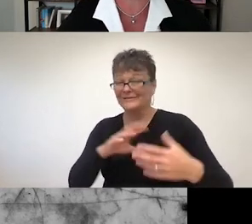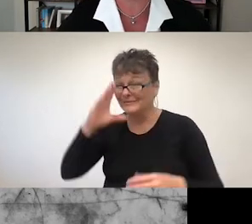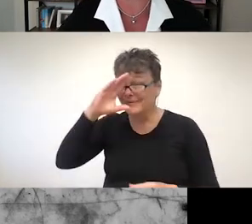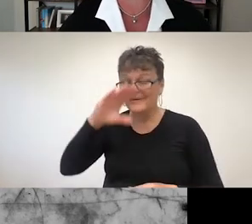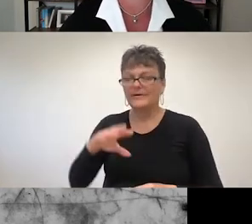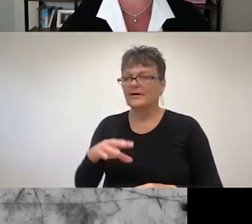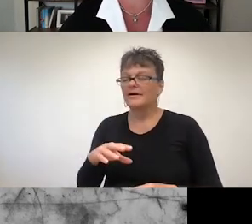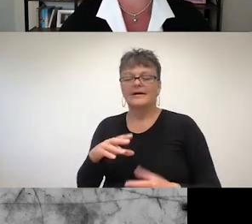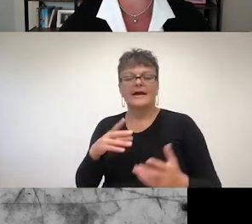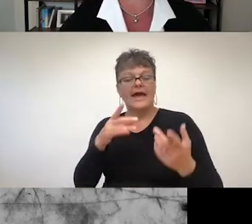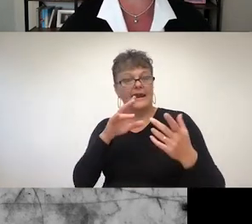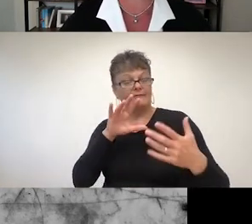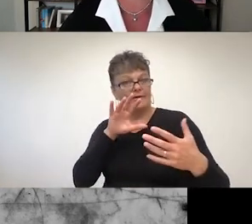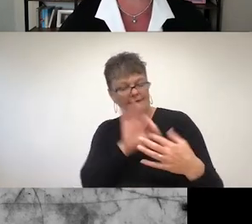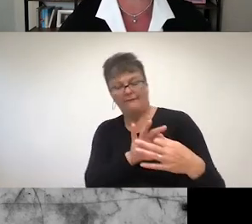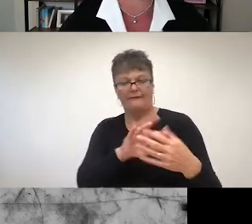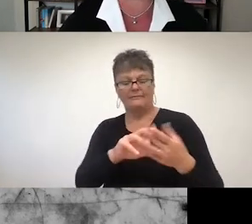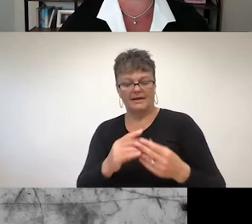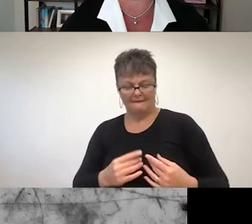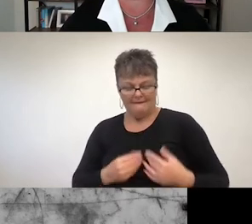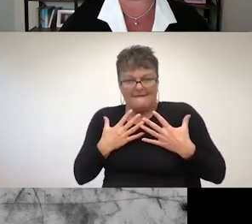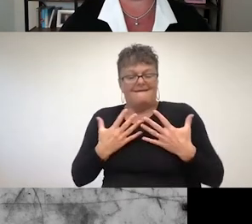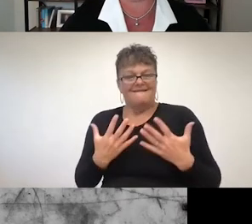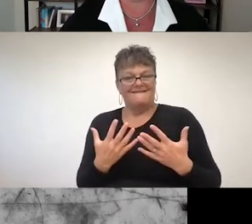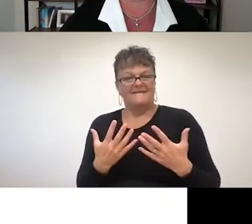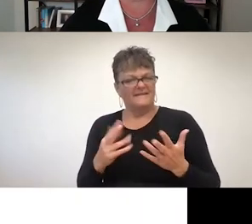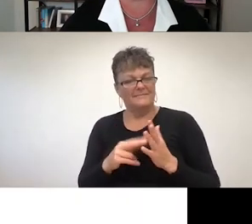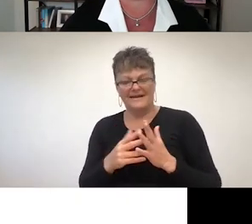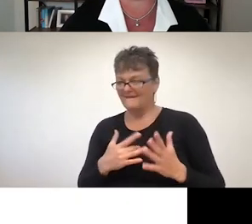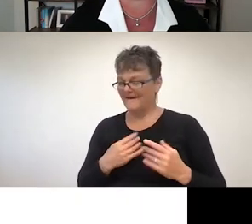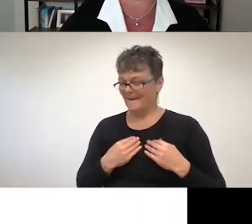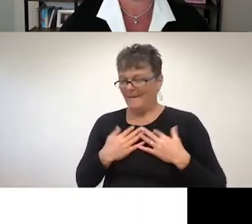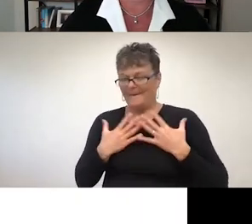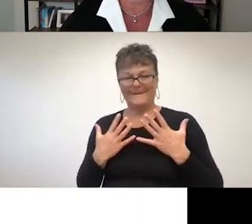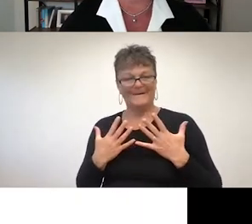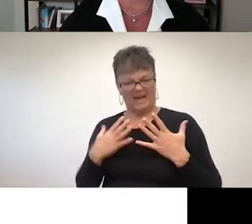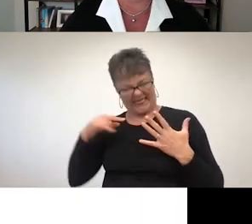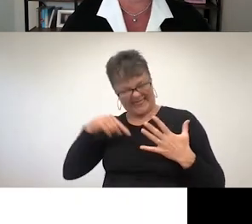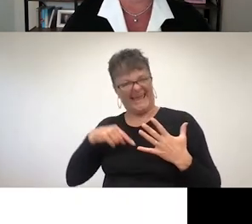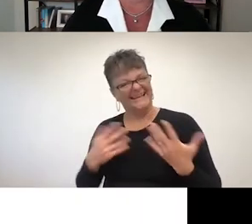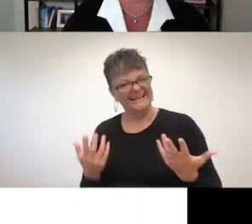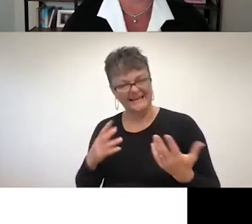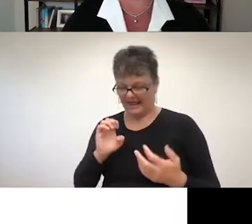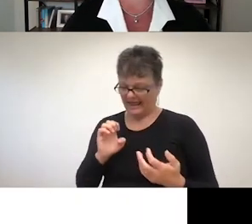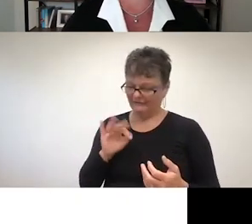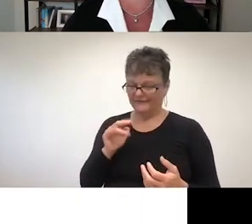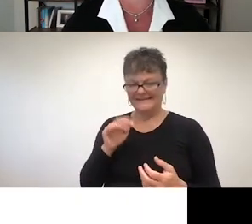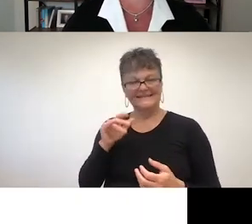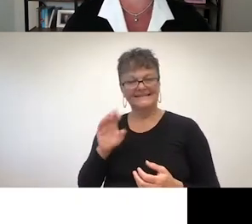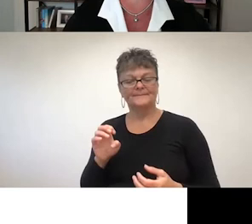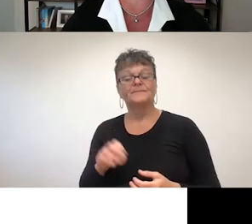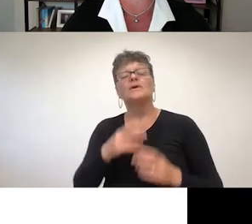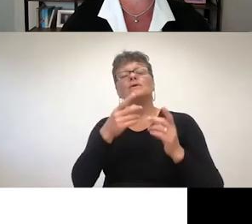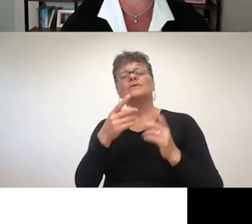It energizes us. It makes us feel effervescence. And I came across this term in this article. There's a specific kind